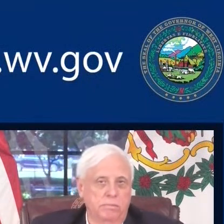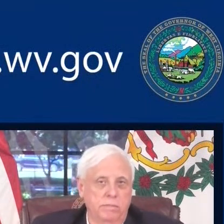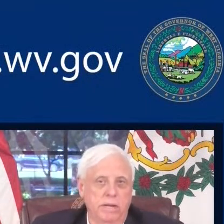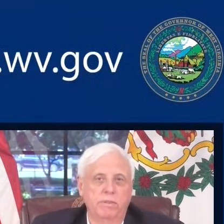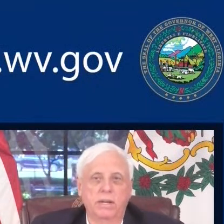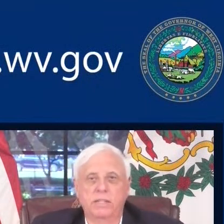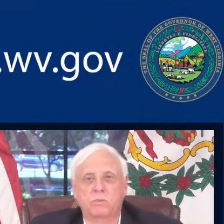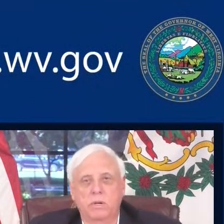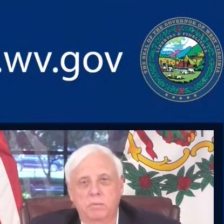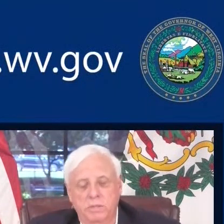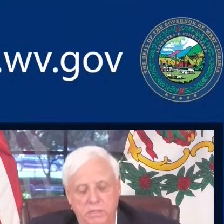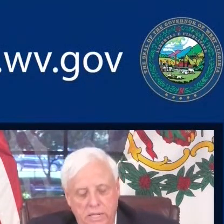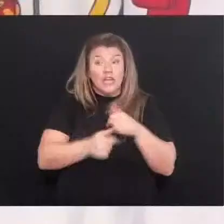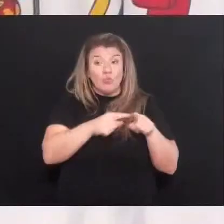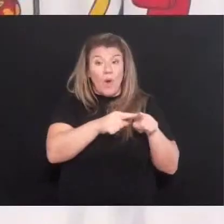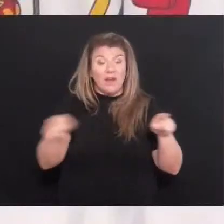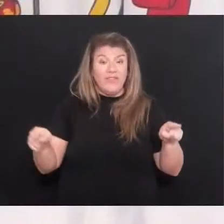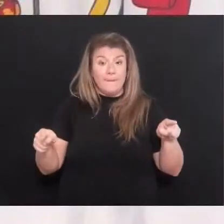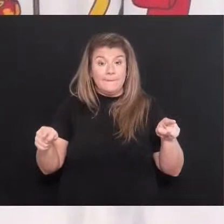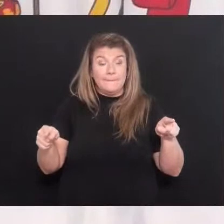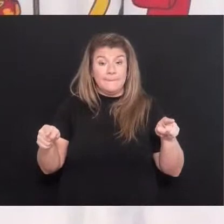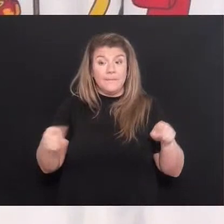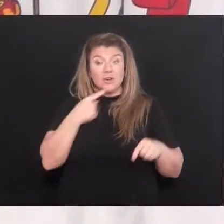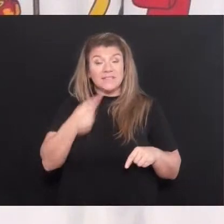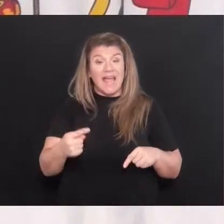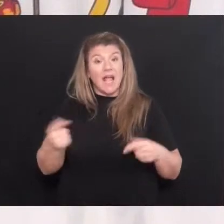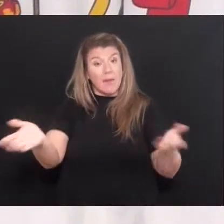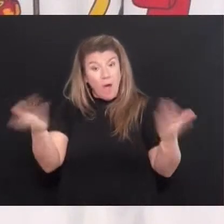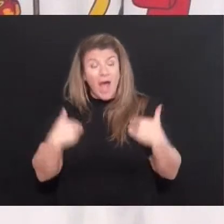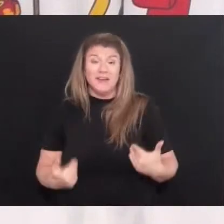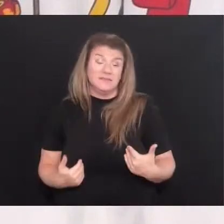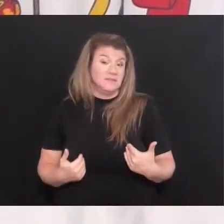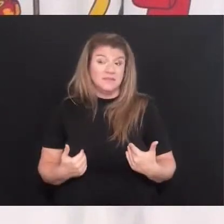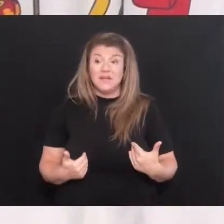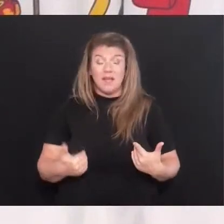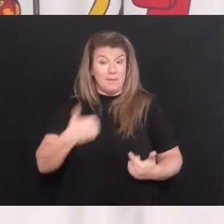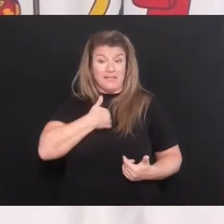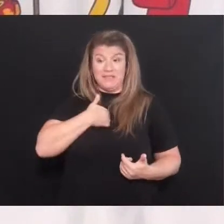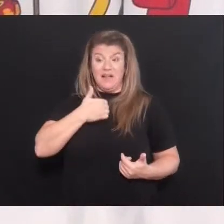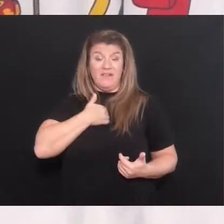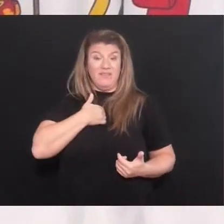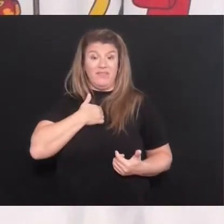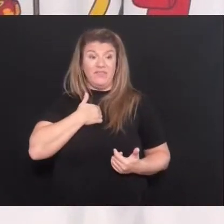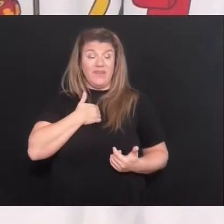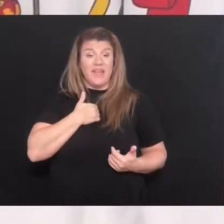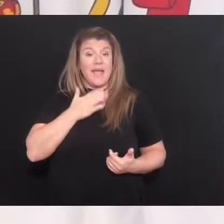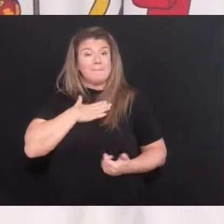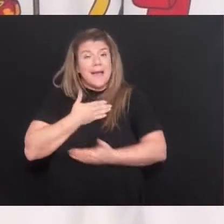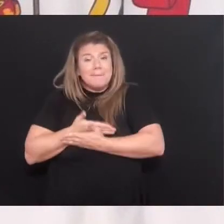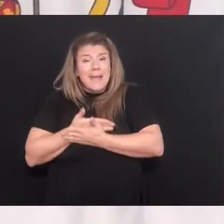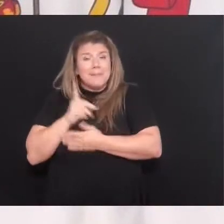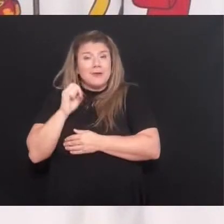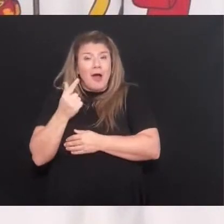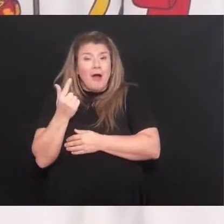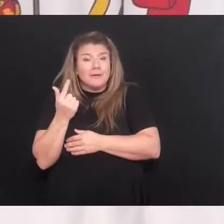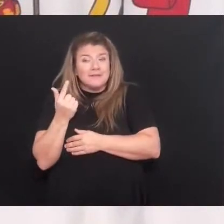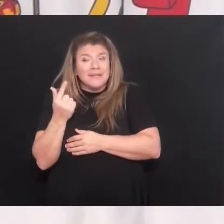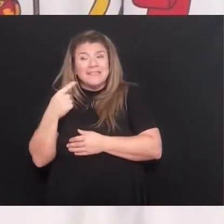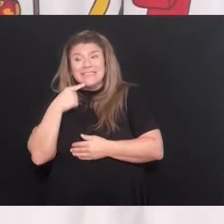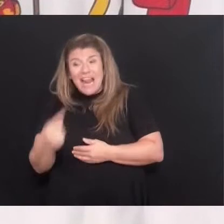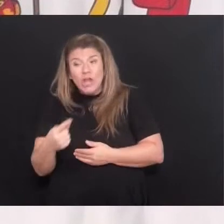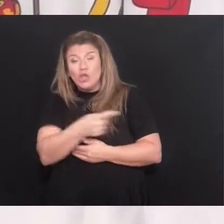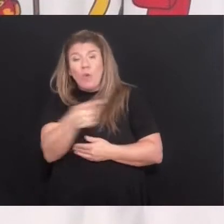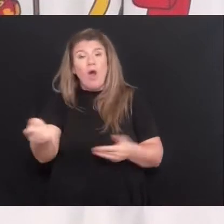of them is saying, come on, just like myself and little baby dog, come on, we got to